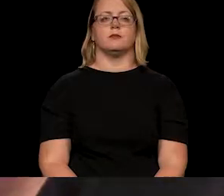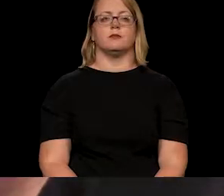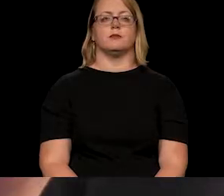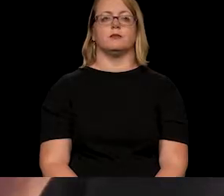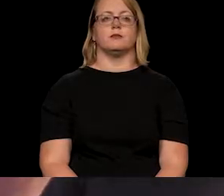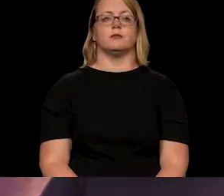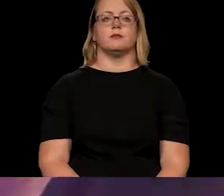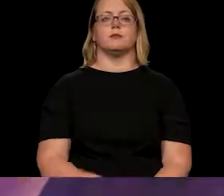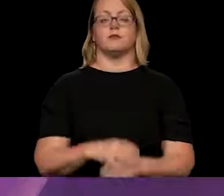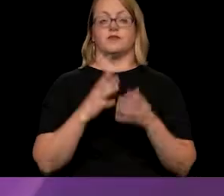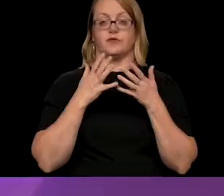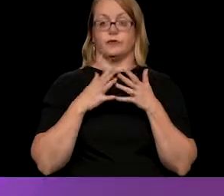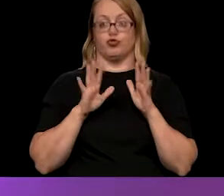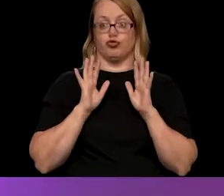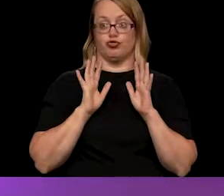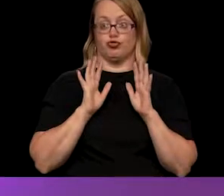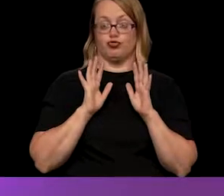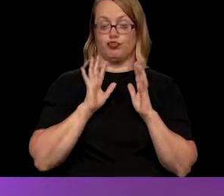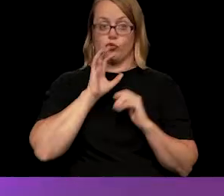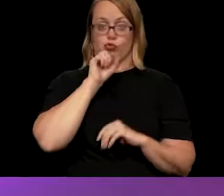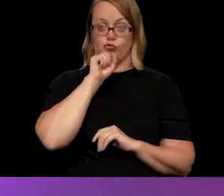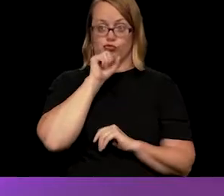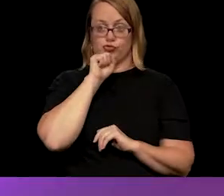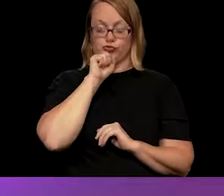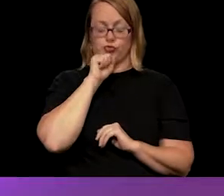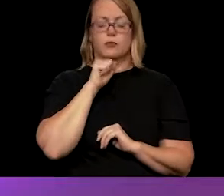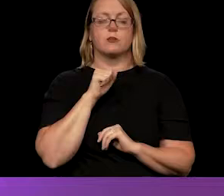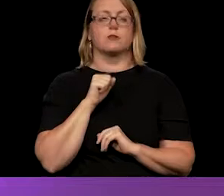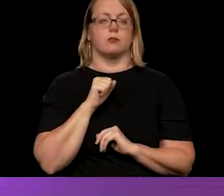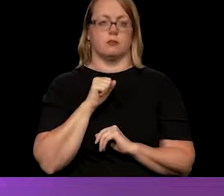yellow and orange together.